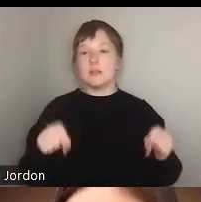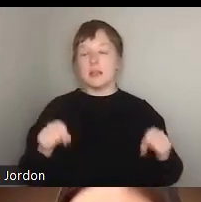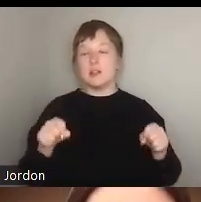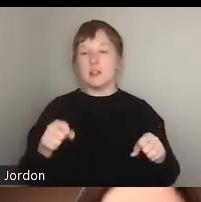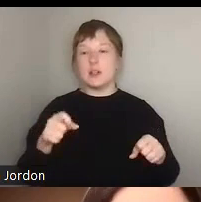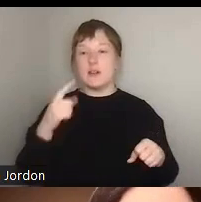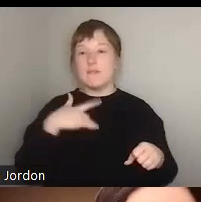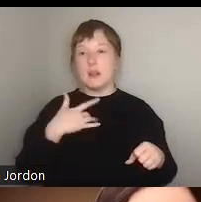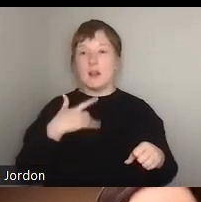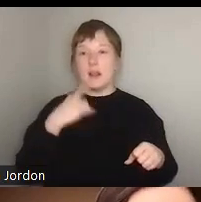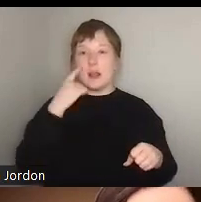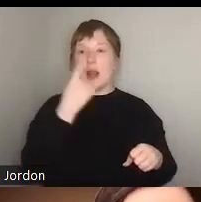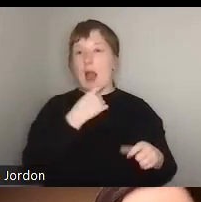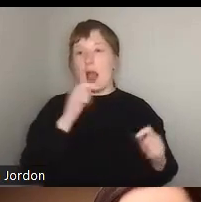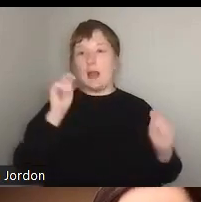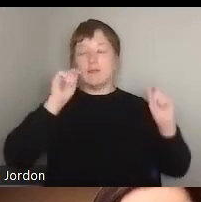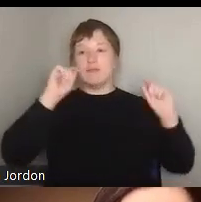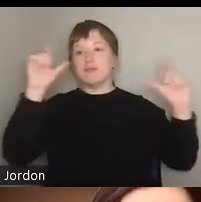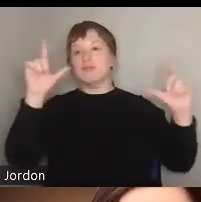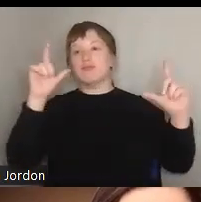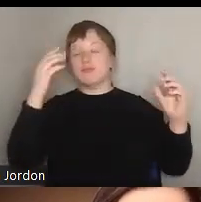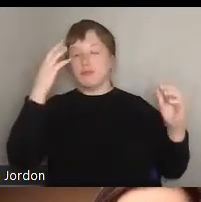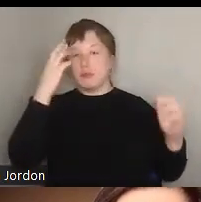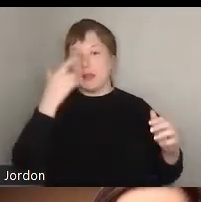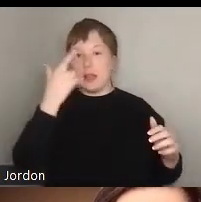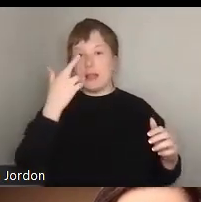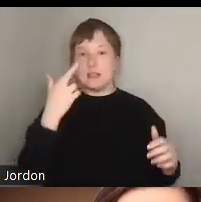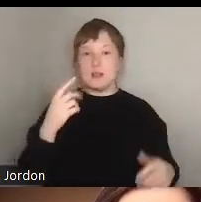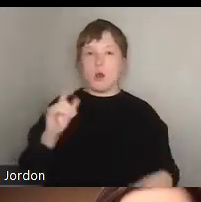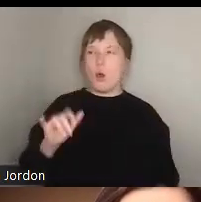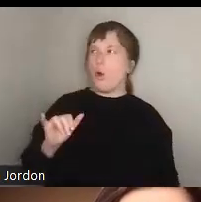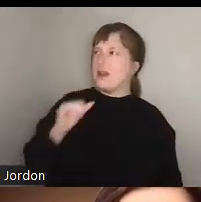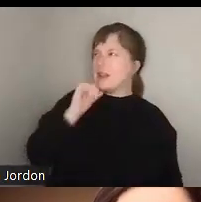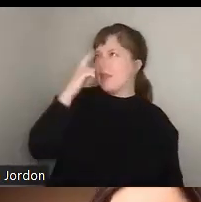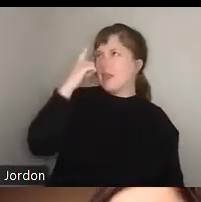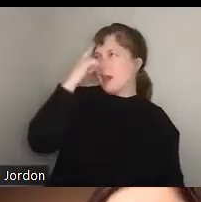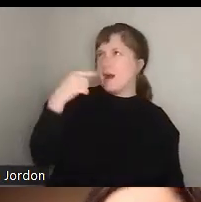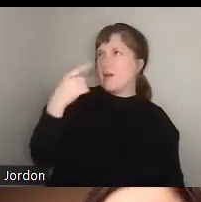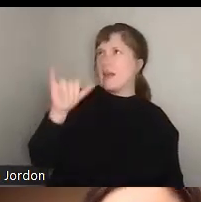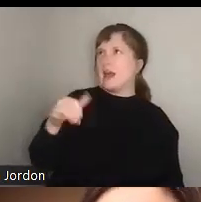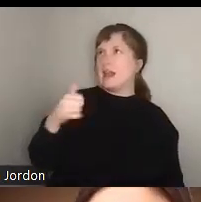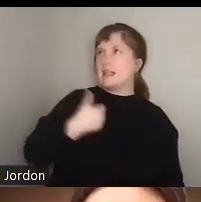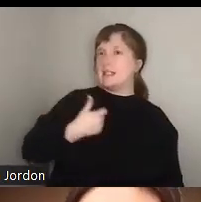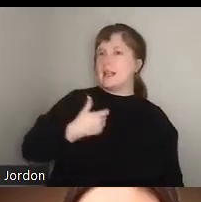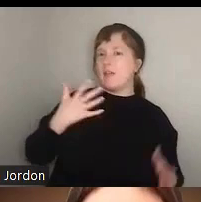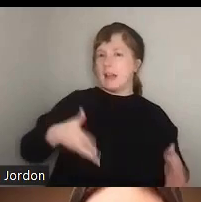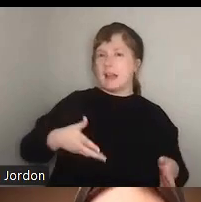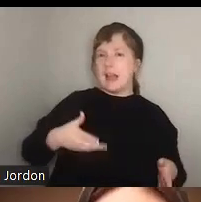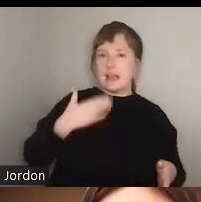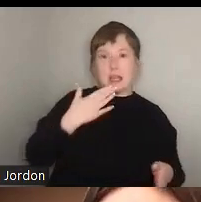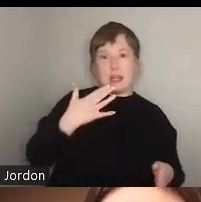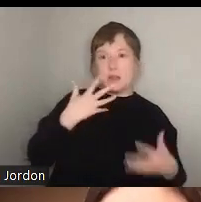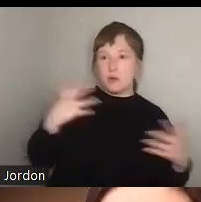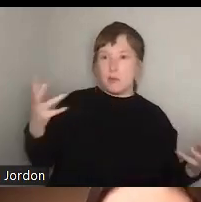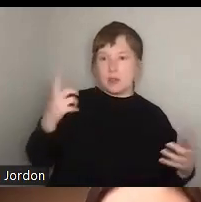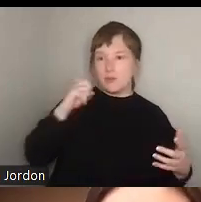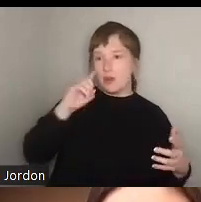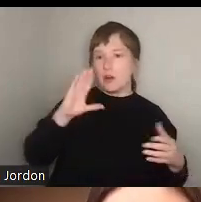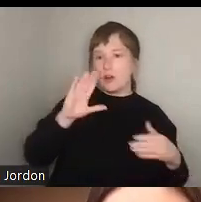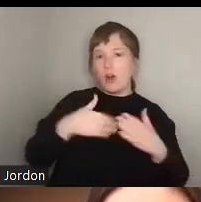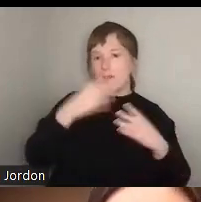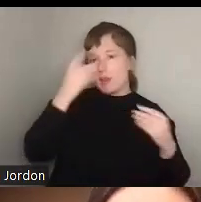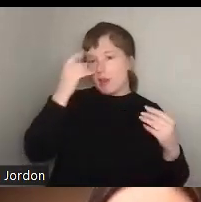eye-opener. Yeah, that's a good idea. I didn't even think about self-neglect. Yeah, thank you so much. I appreciate all the thoughts.